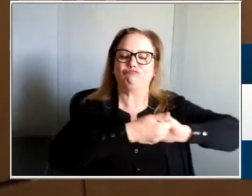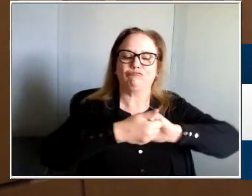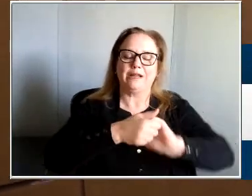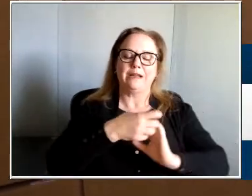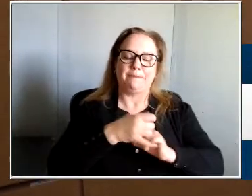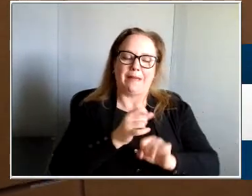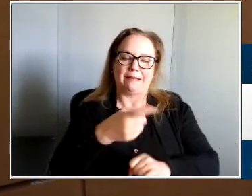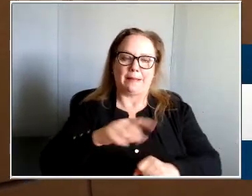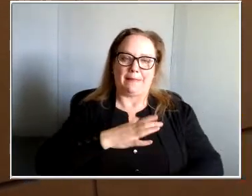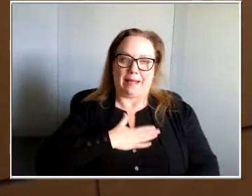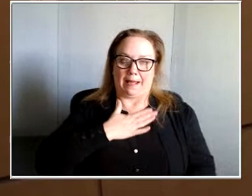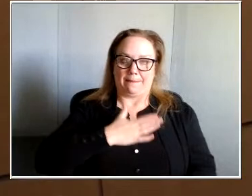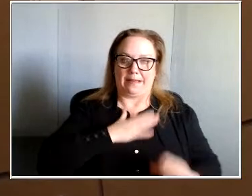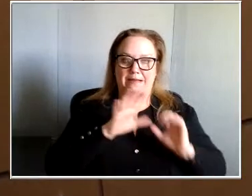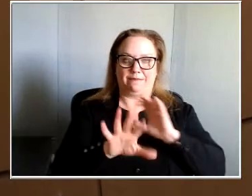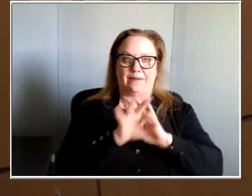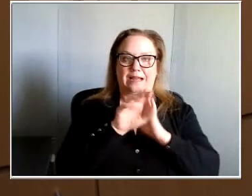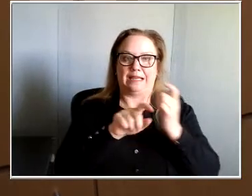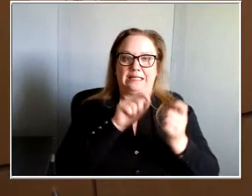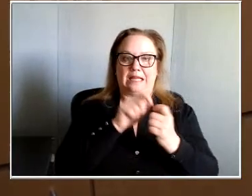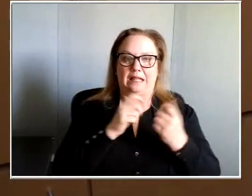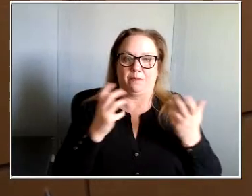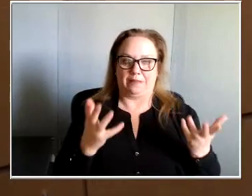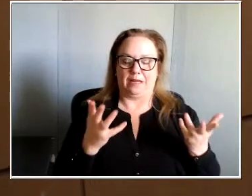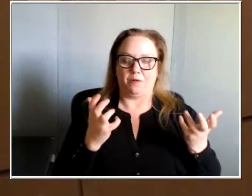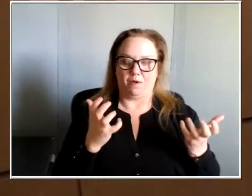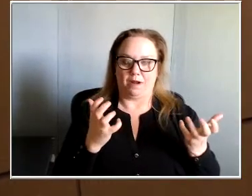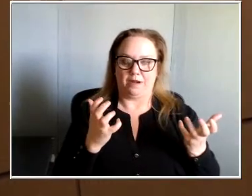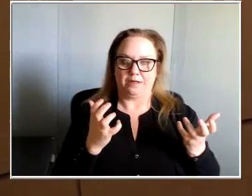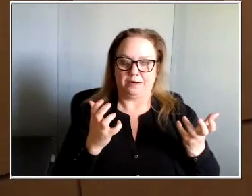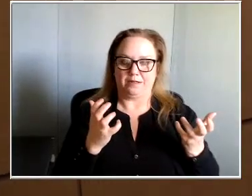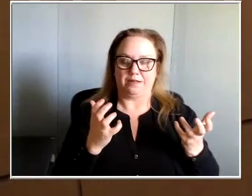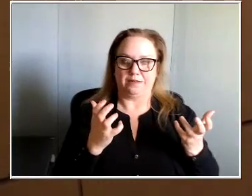and to find exactly what they're looking for. And